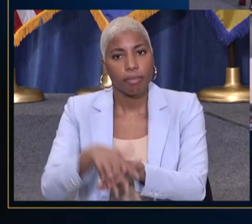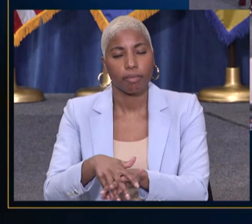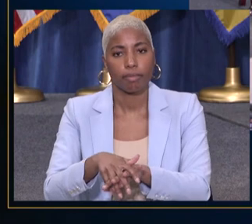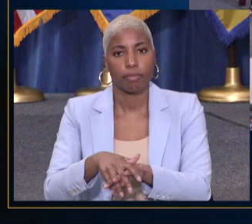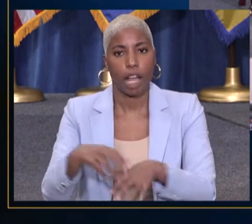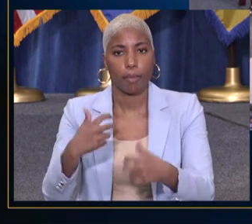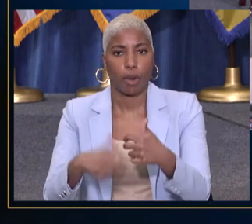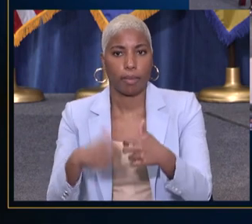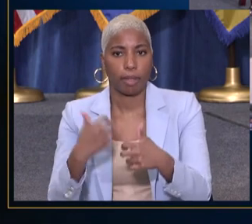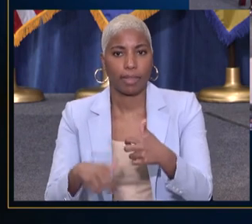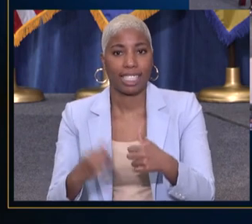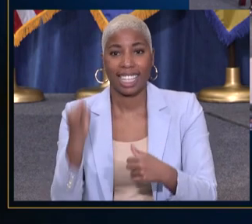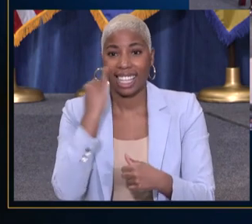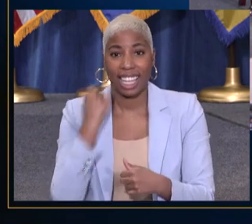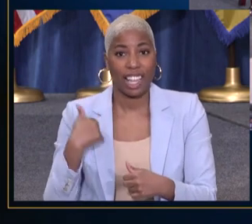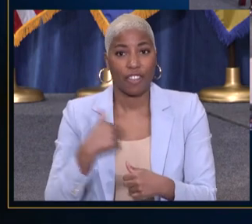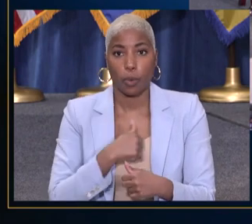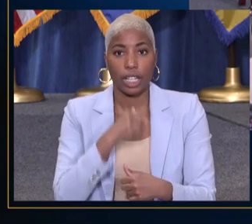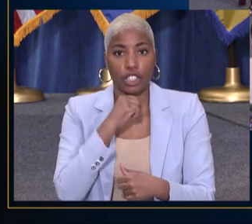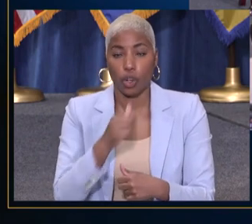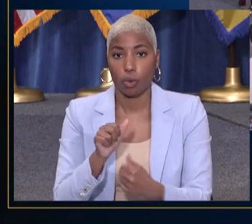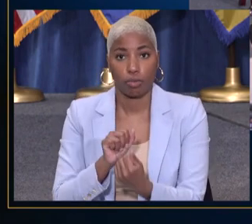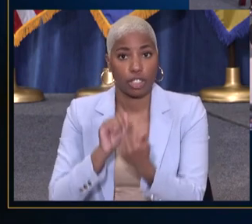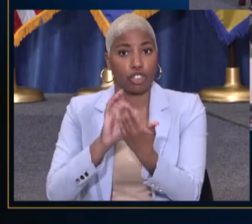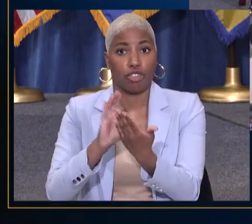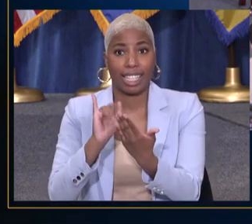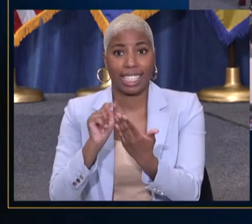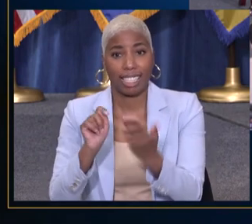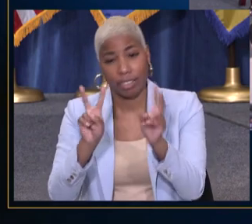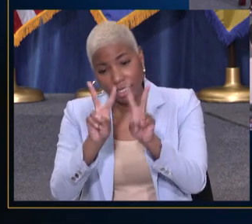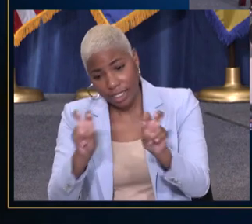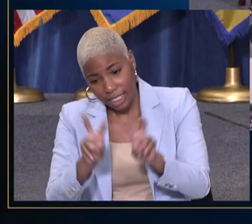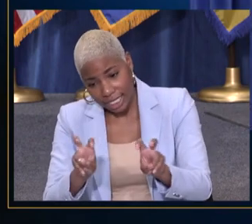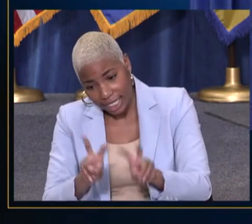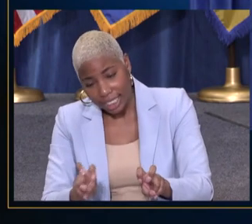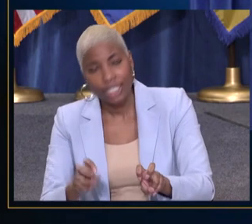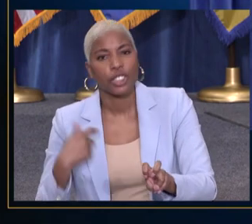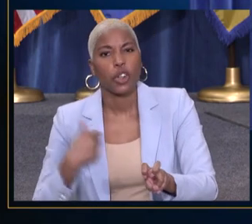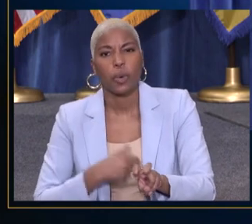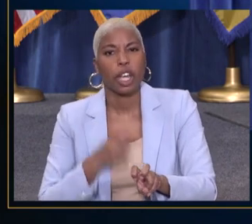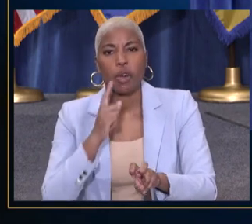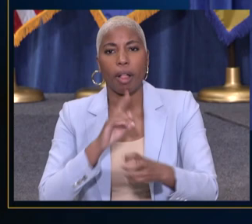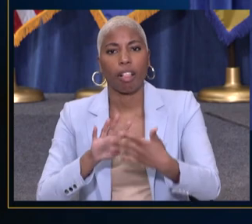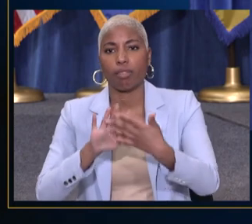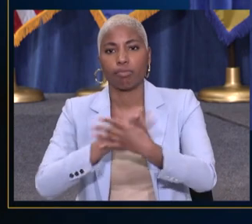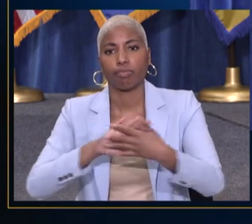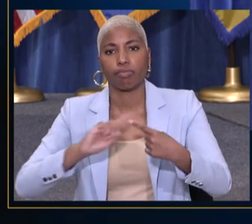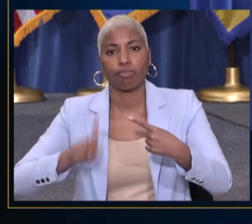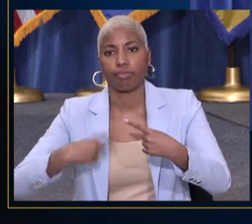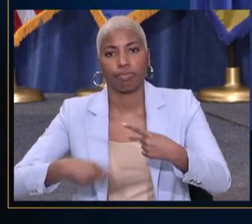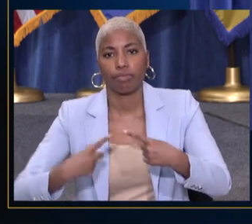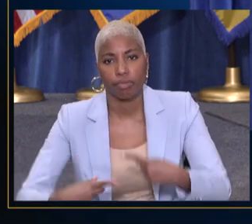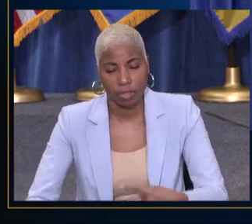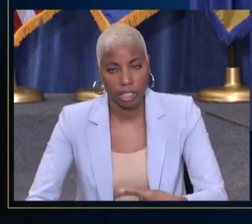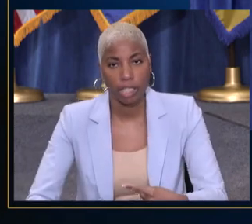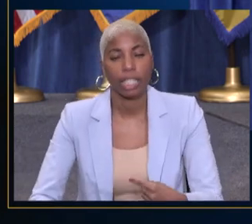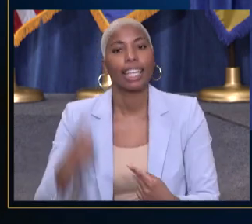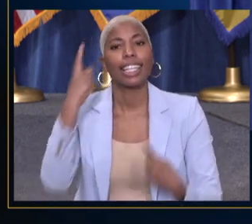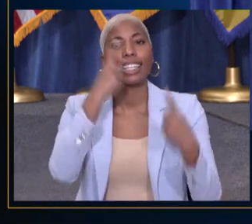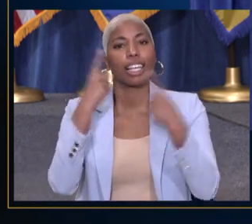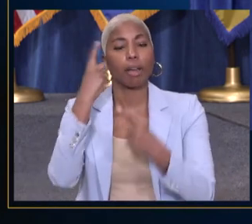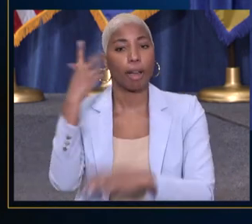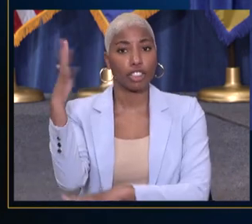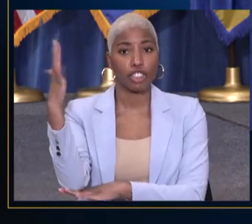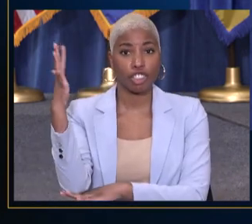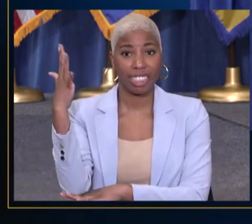if we don't address it on that level, we're really spinning our wheels. It's almost like when I think about, you know, a tree, you know, you